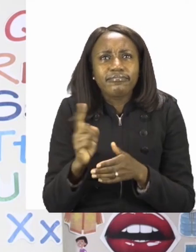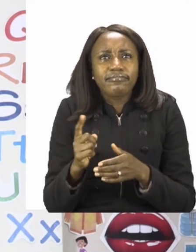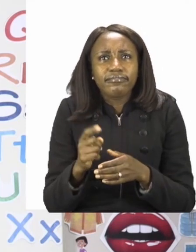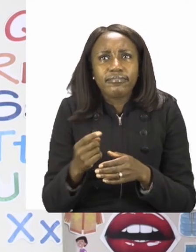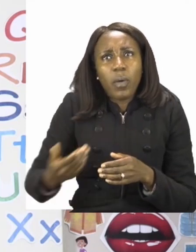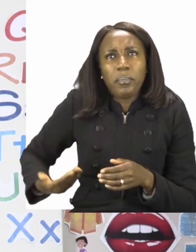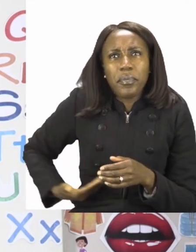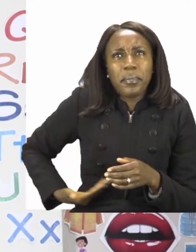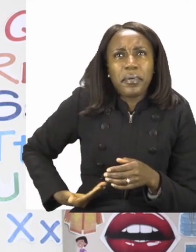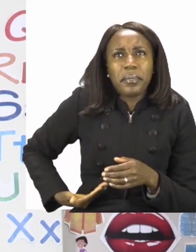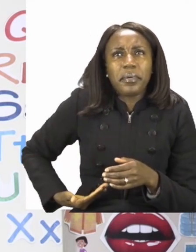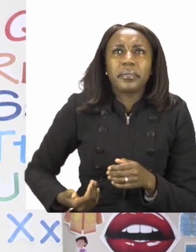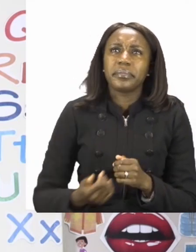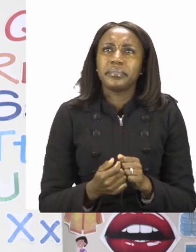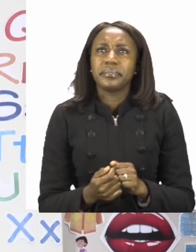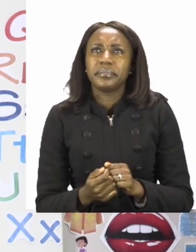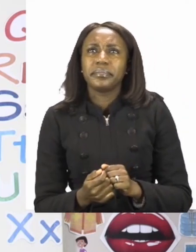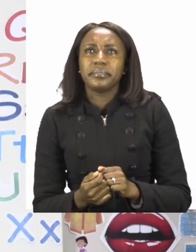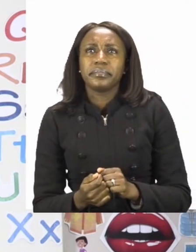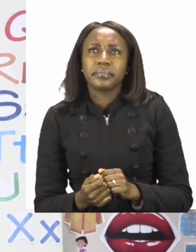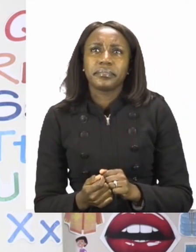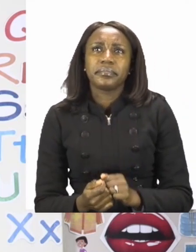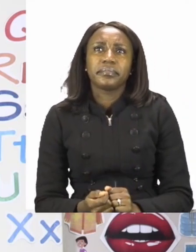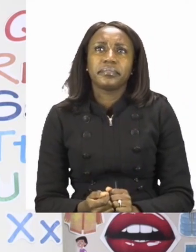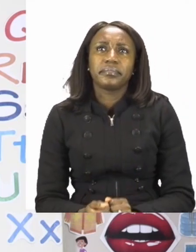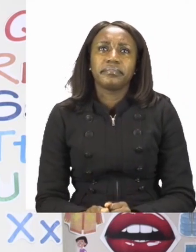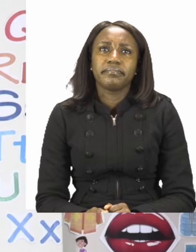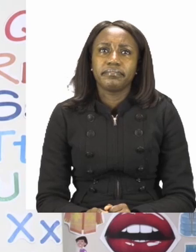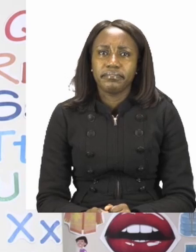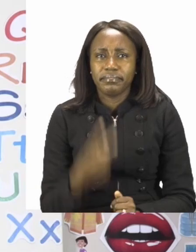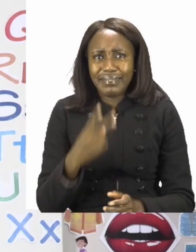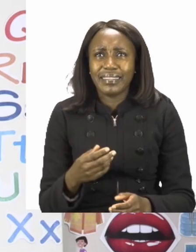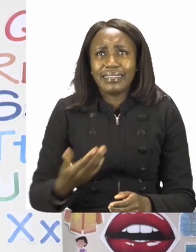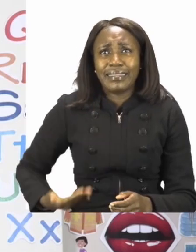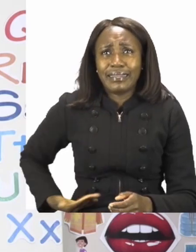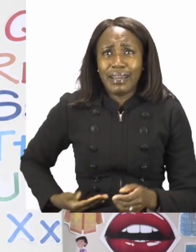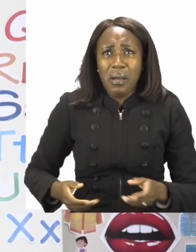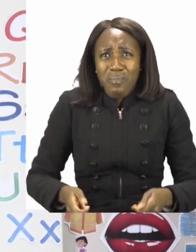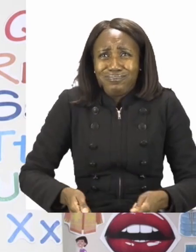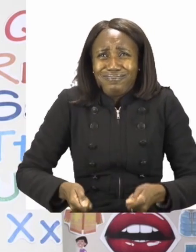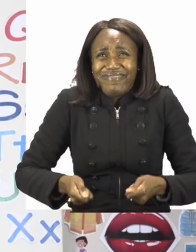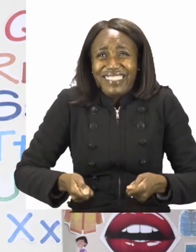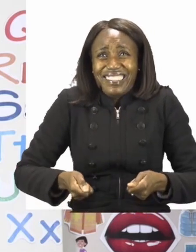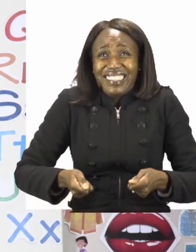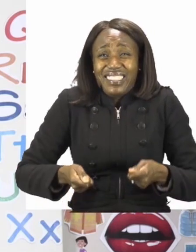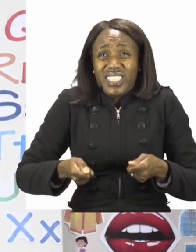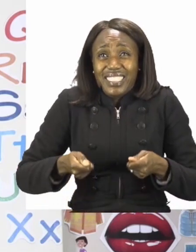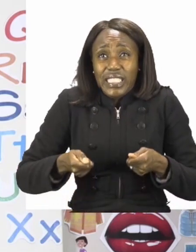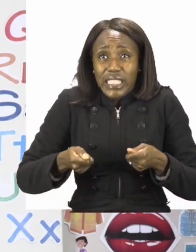the chair. So I'm going to lift up the chair and it